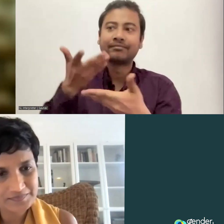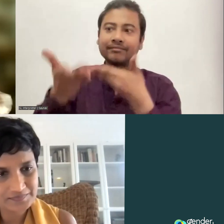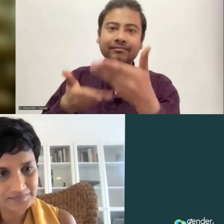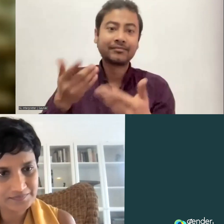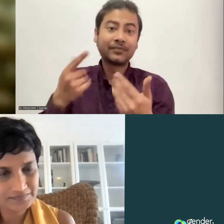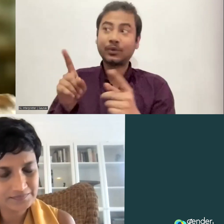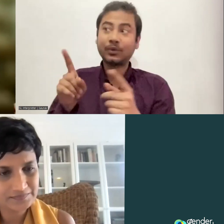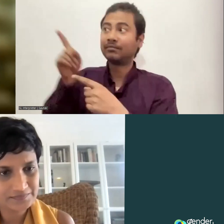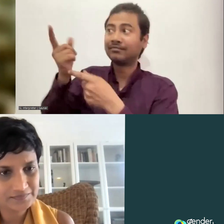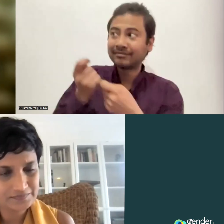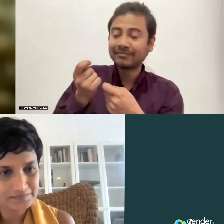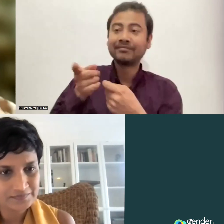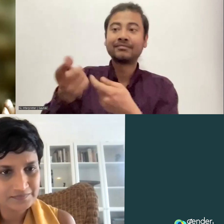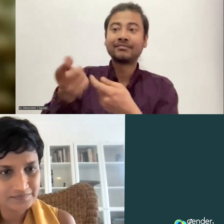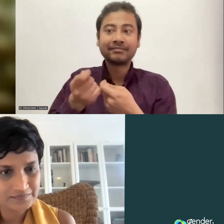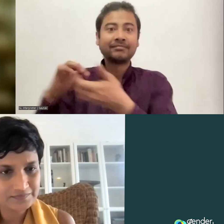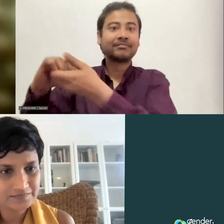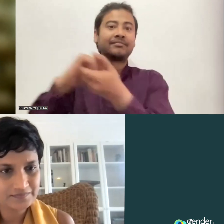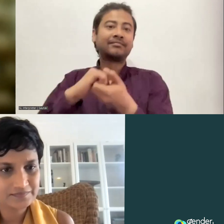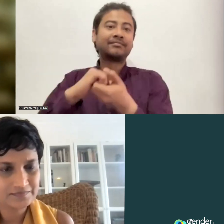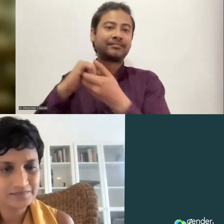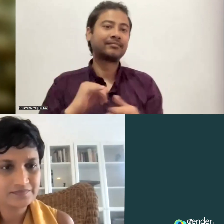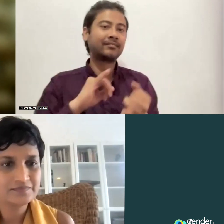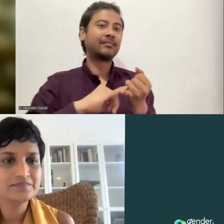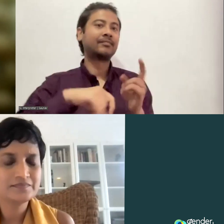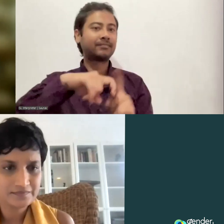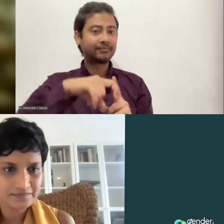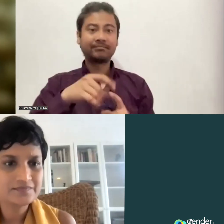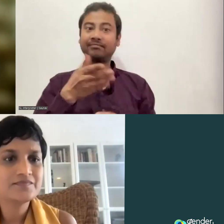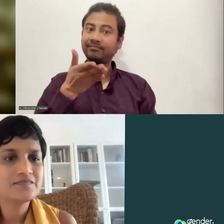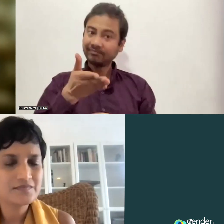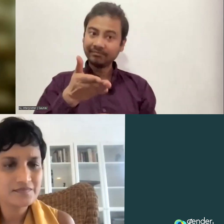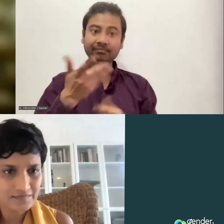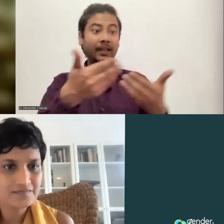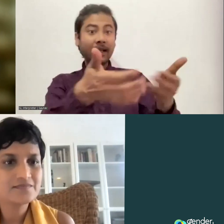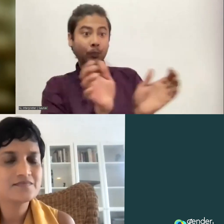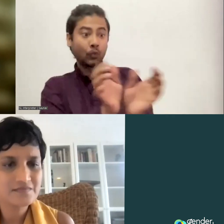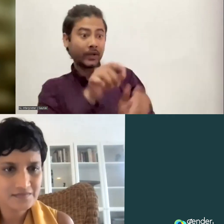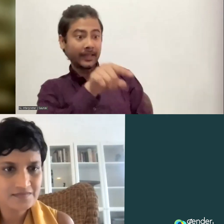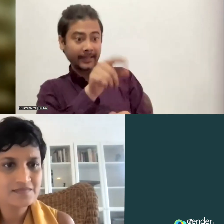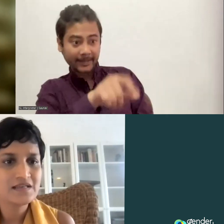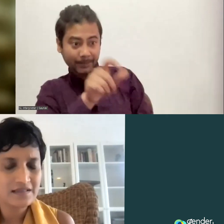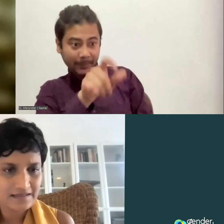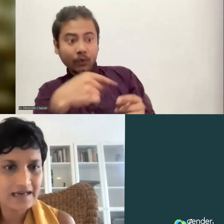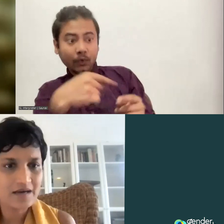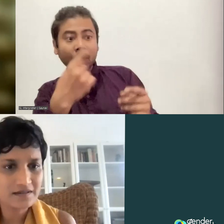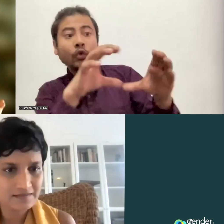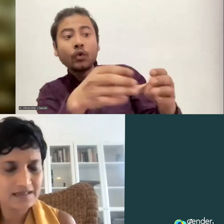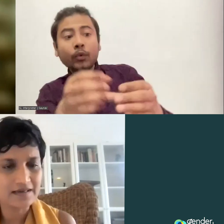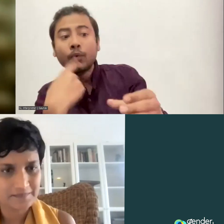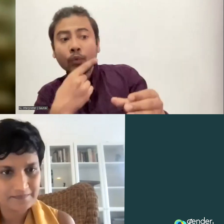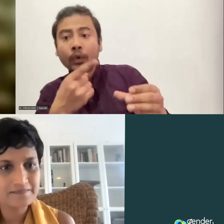community, and you kind of think about who that community should be involved in that process, in this thinking process, right? Yeah.